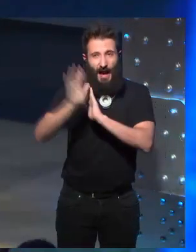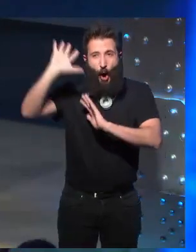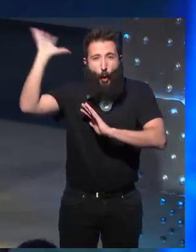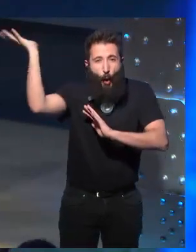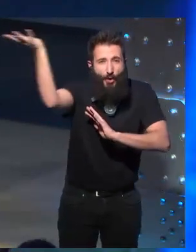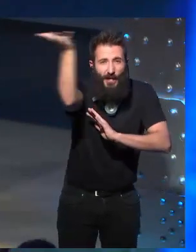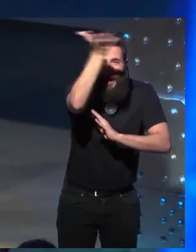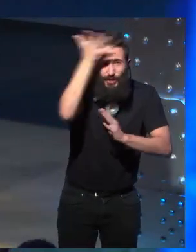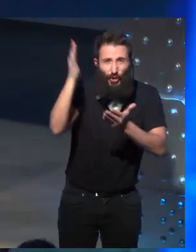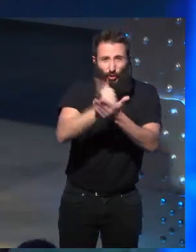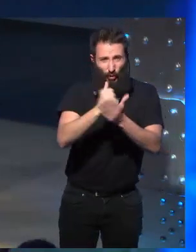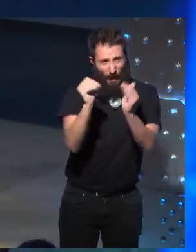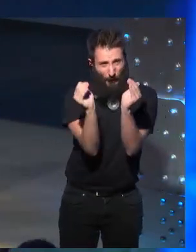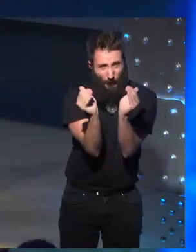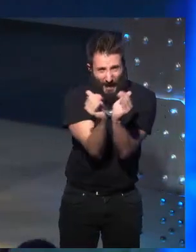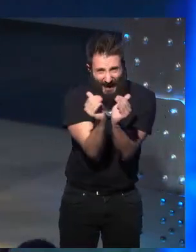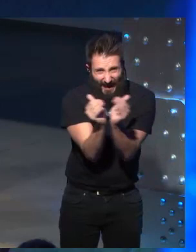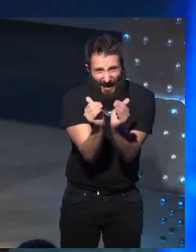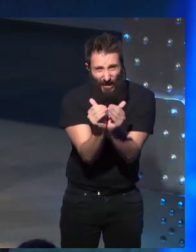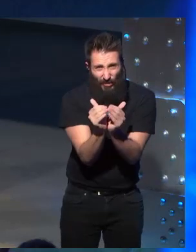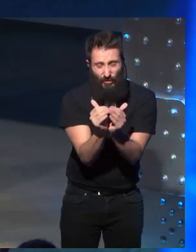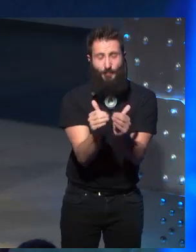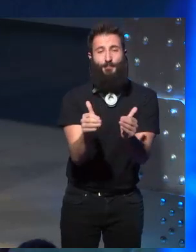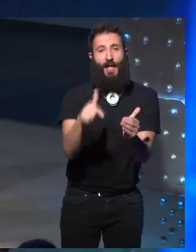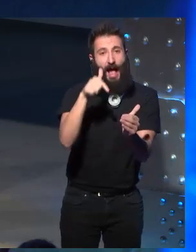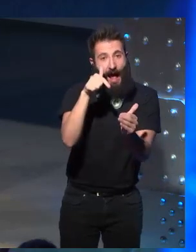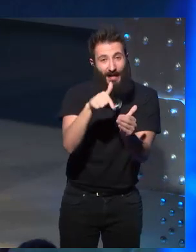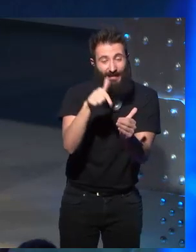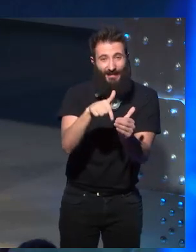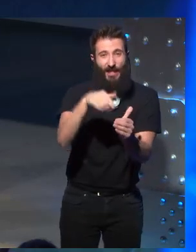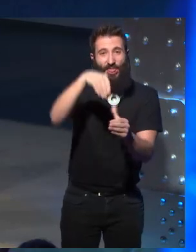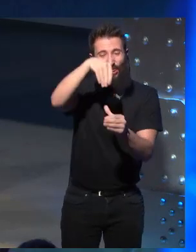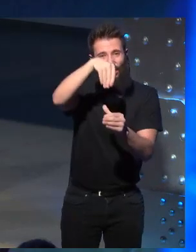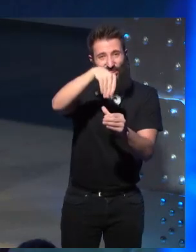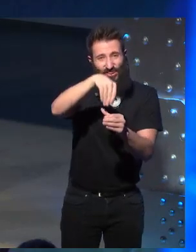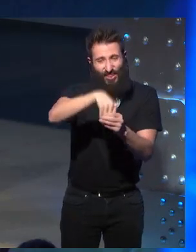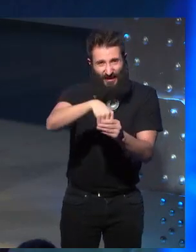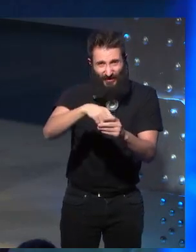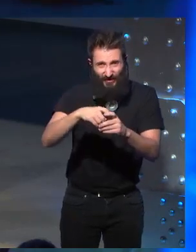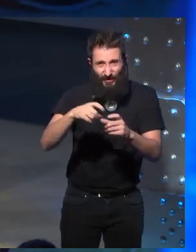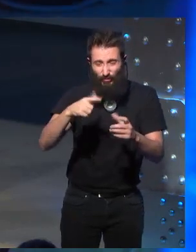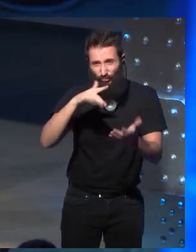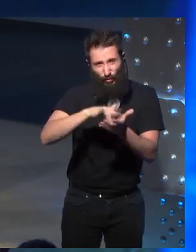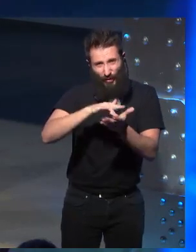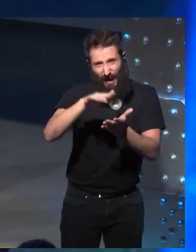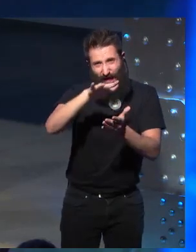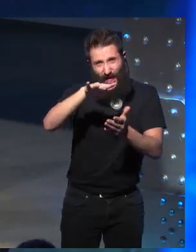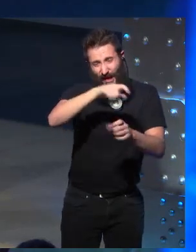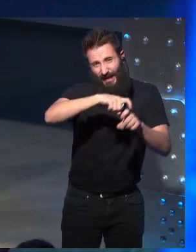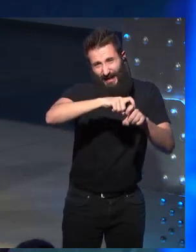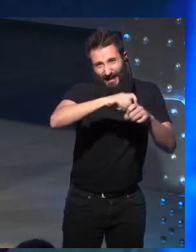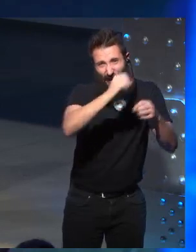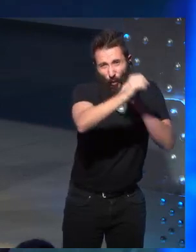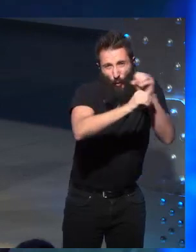entered the quantum realm. Meaning that they do have to come together. Quantum physics and